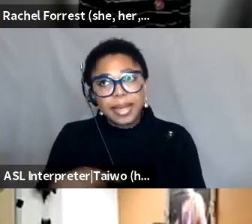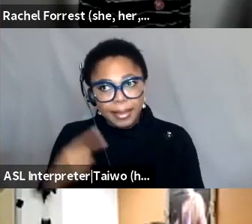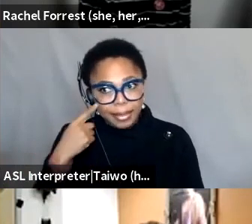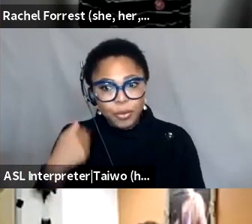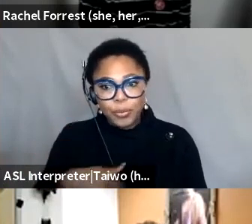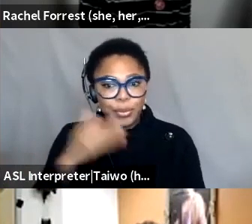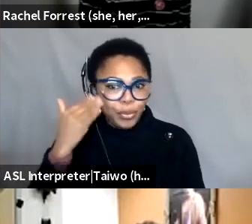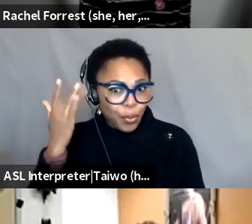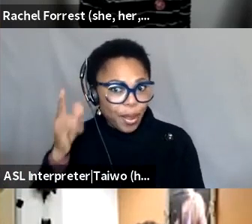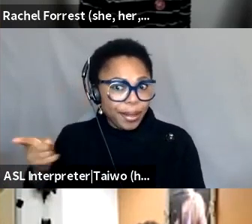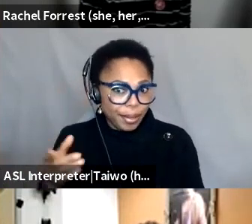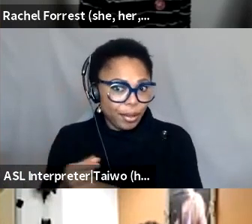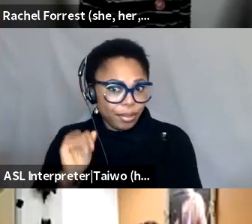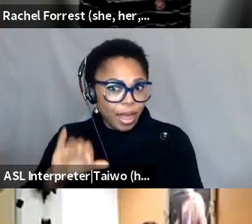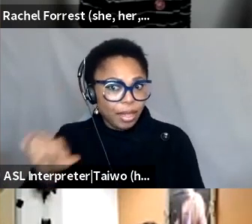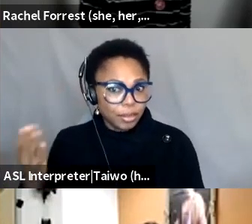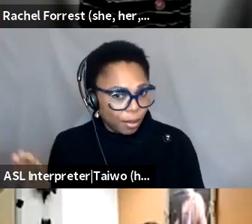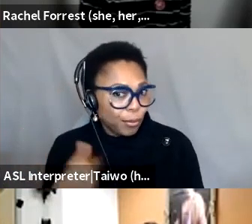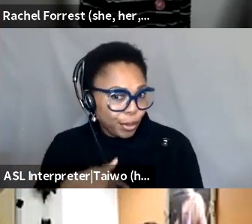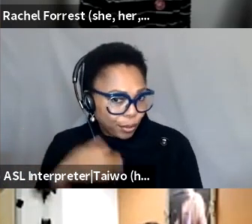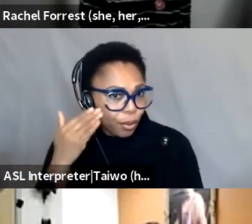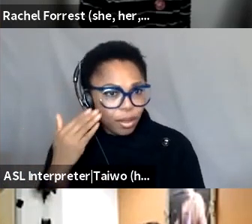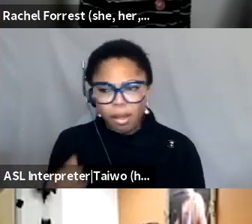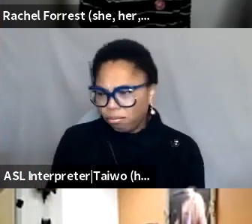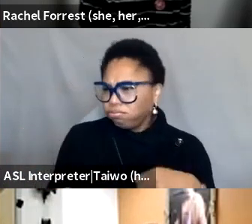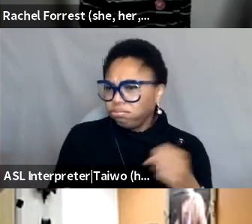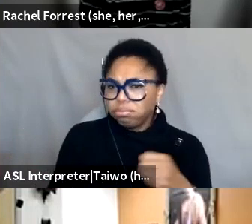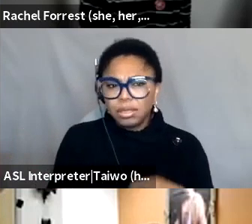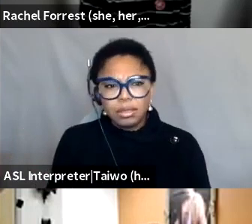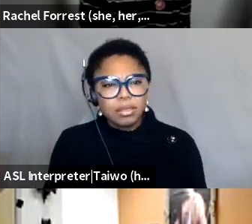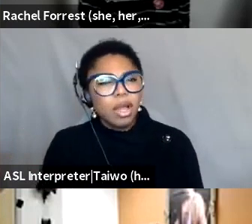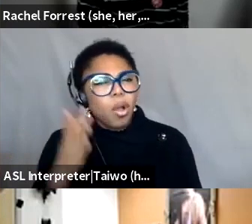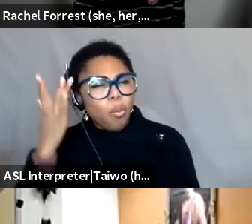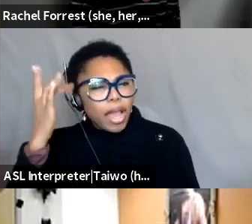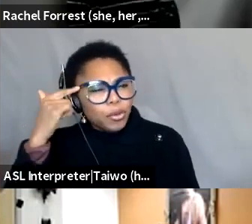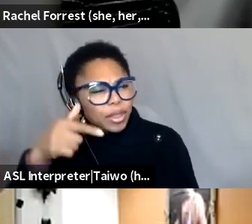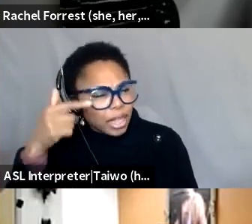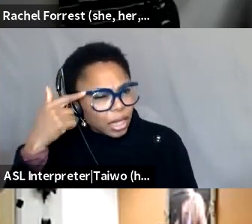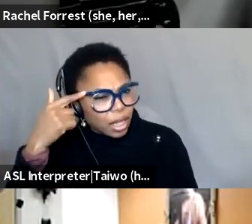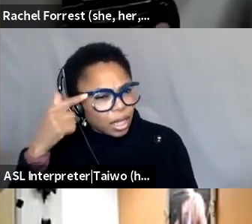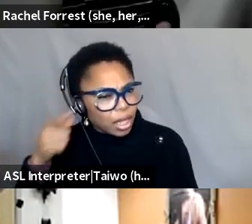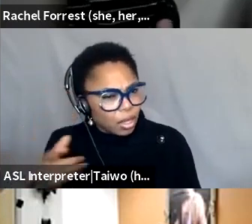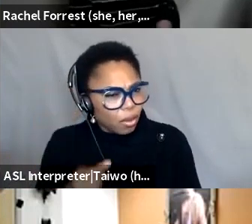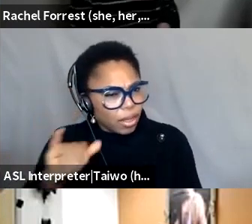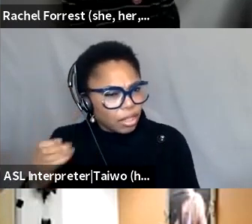exactly why he was able to get that job. Oh yeah. Why do you think he was able to get that job? He got that